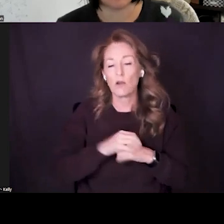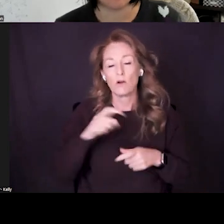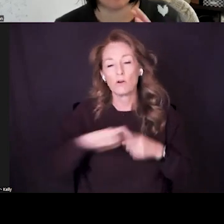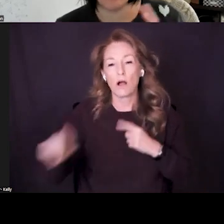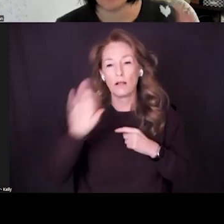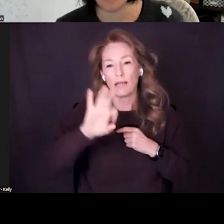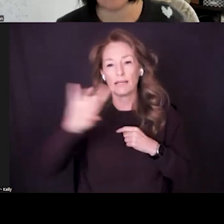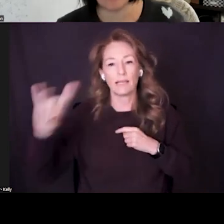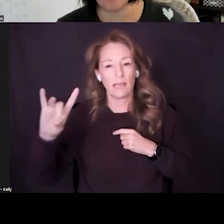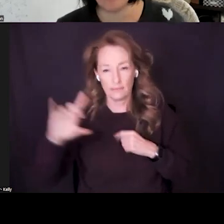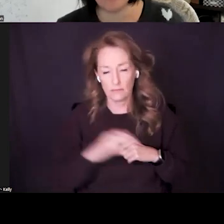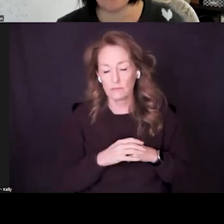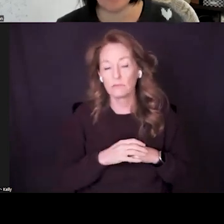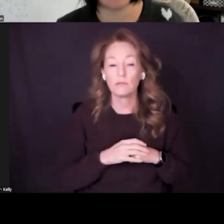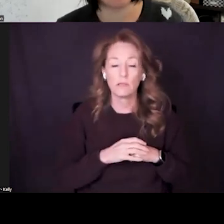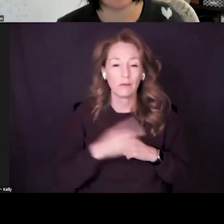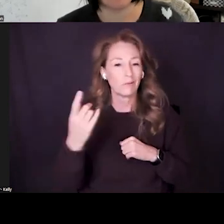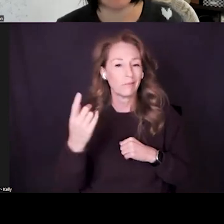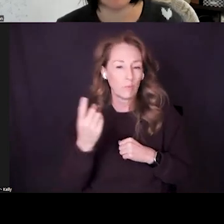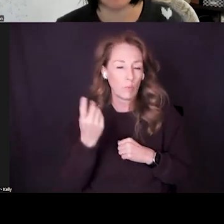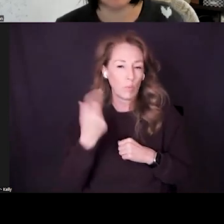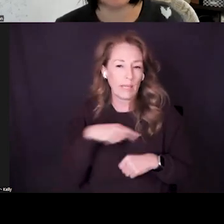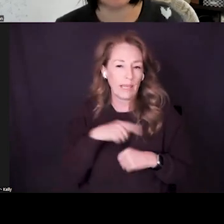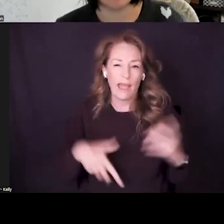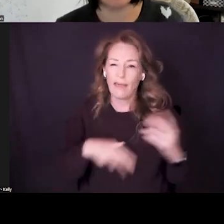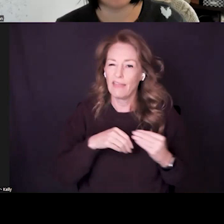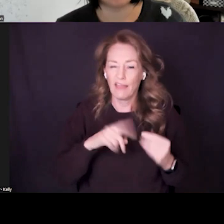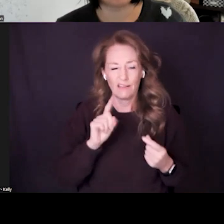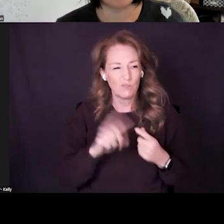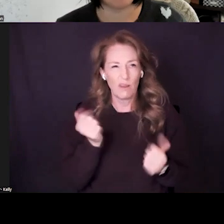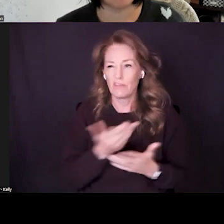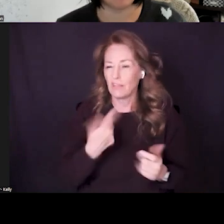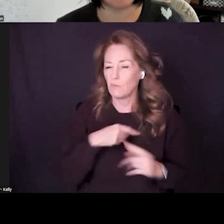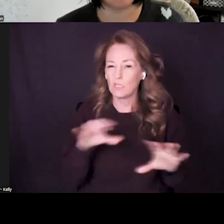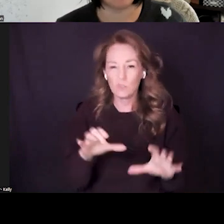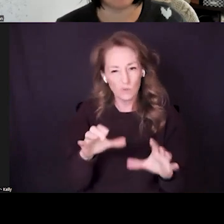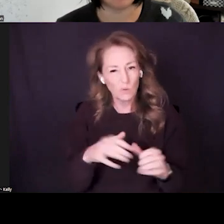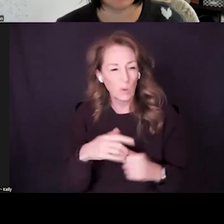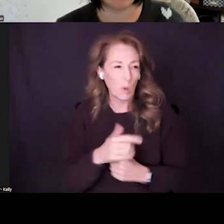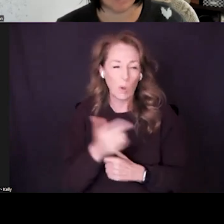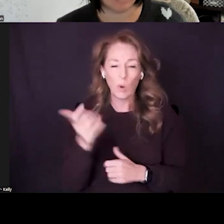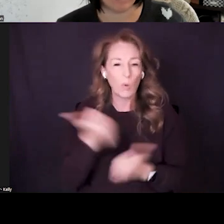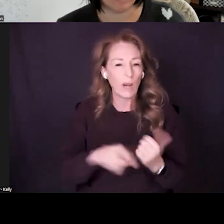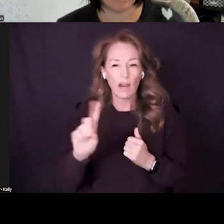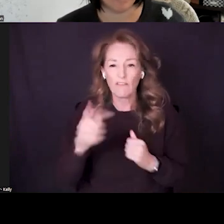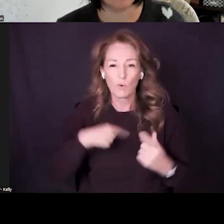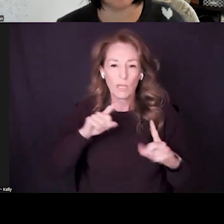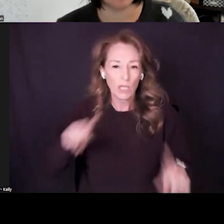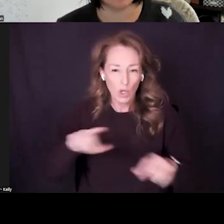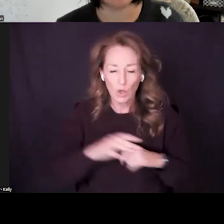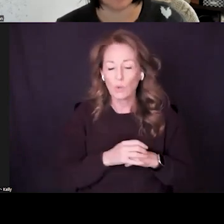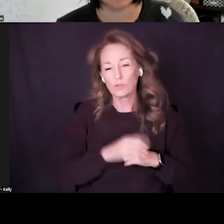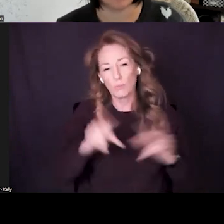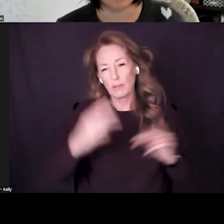put that pretty much everything we do anywhere we go, so that folks remember that although this is a resource,